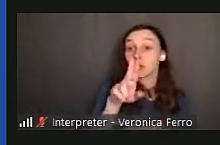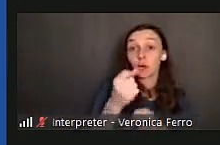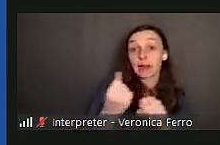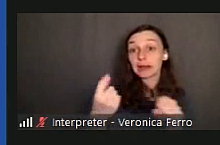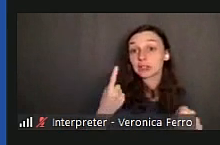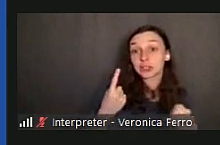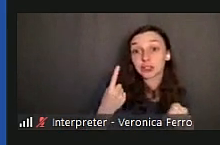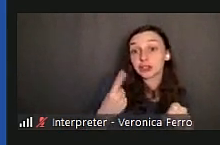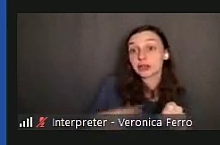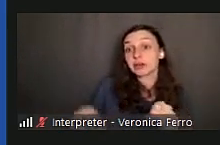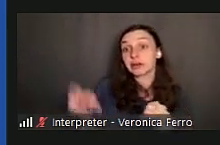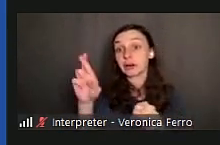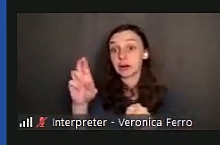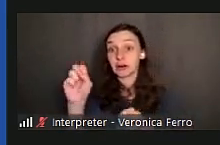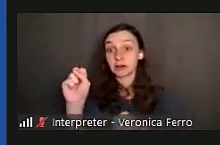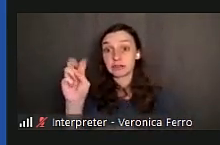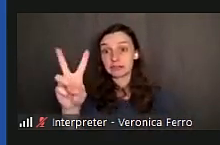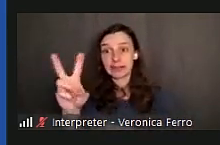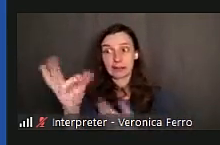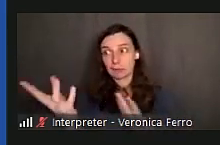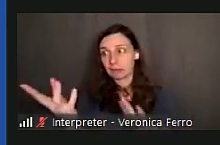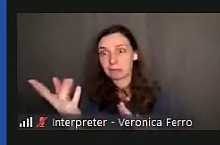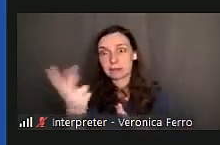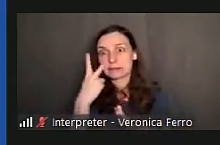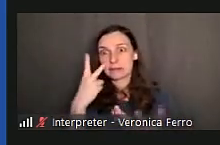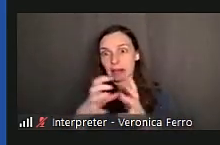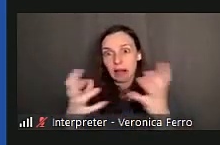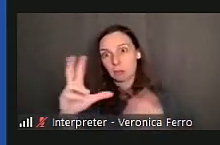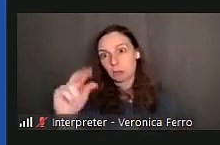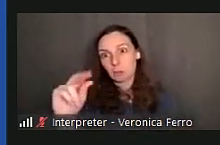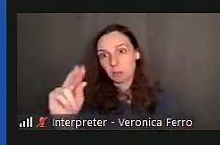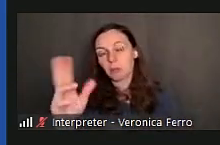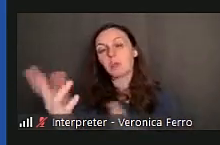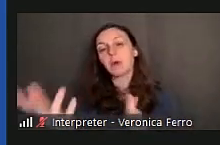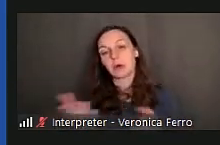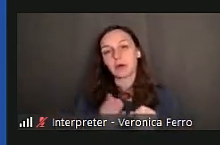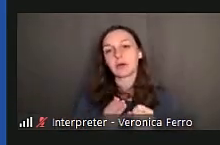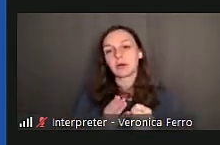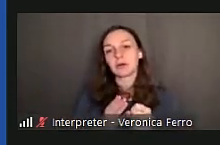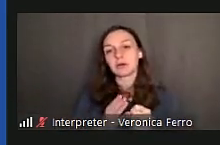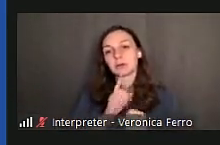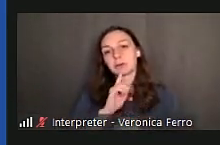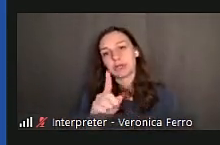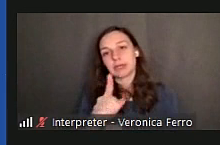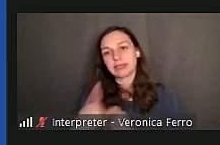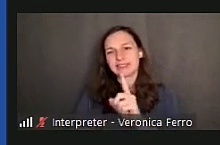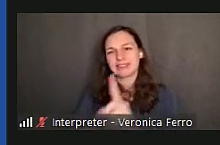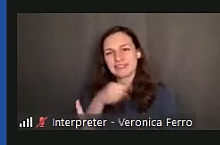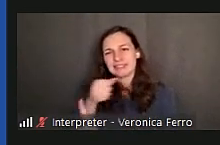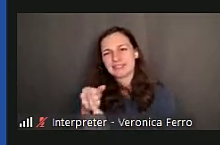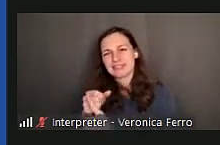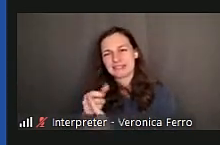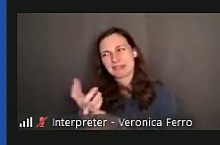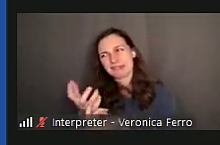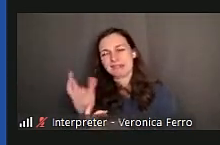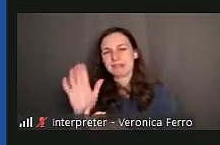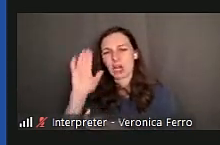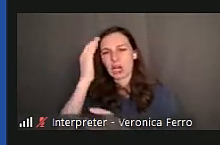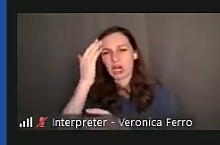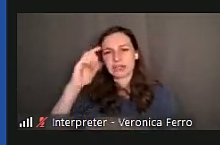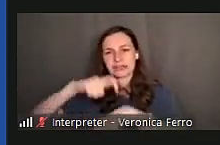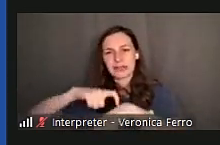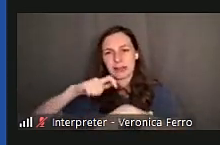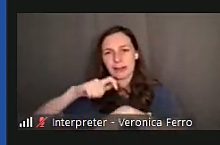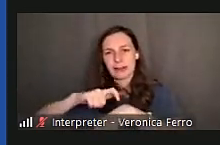behaving pretty unusually right now and causing illness at a time in the year when it normally wouldn't. So We can't predict exactly what it's going to do, but